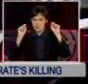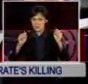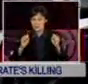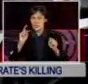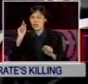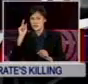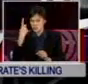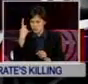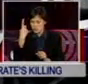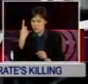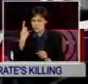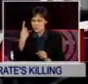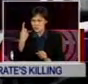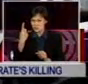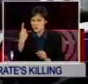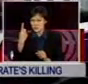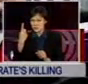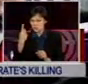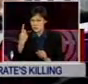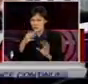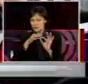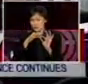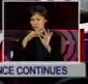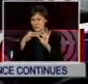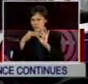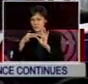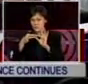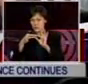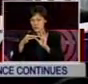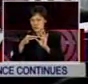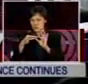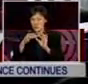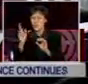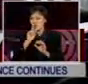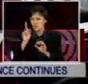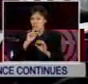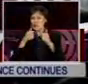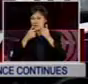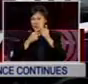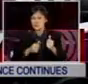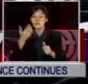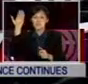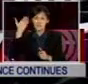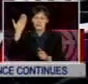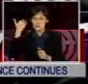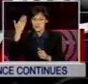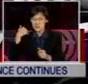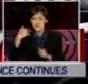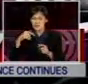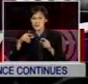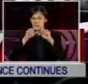only in consistent with and in pursuit of the previous